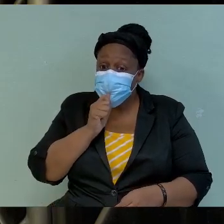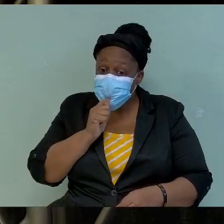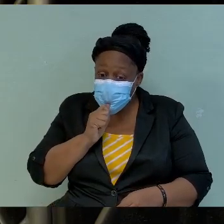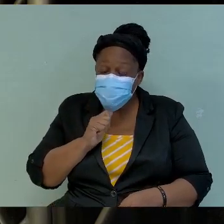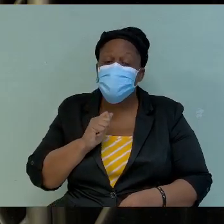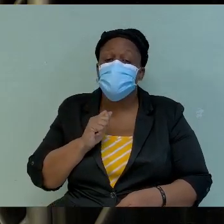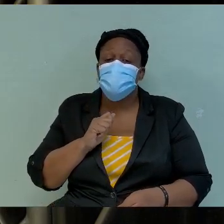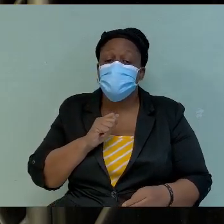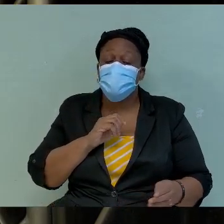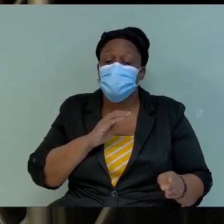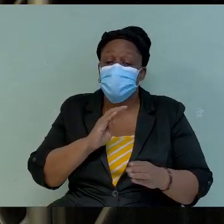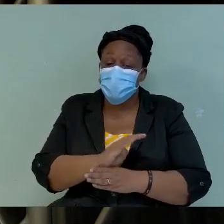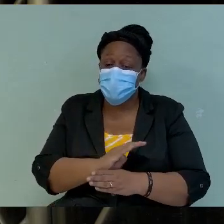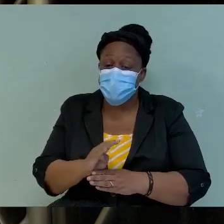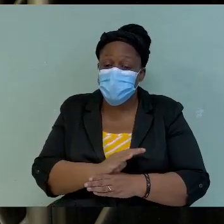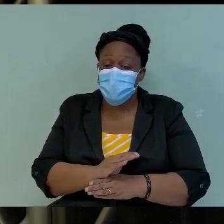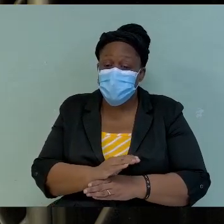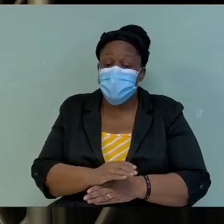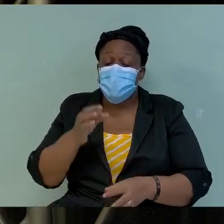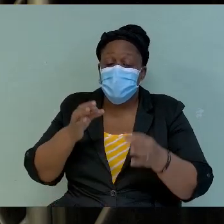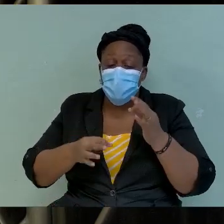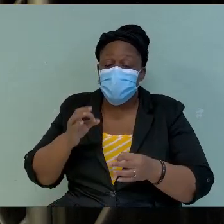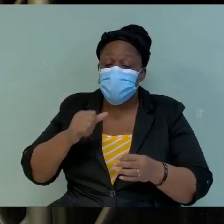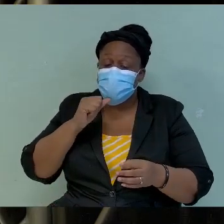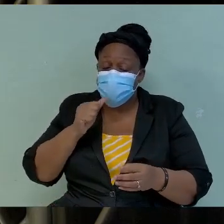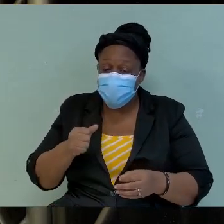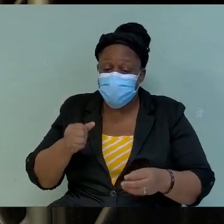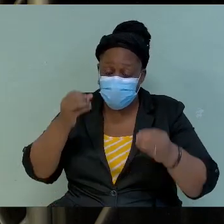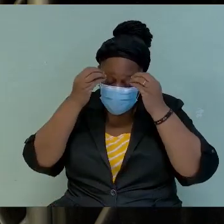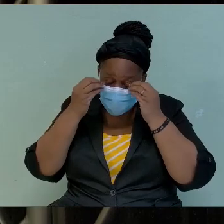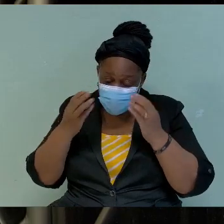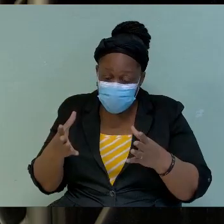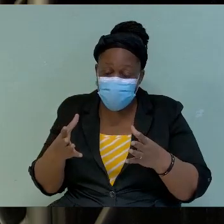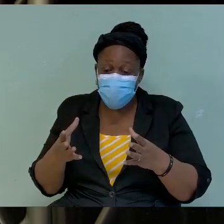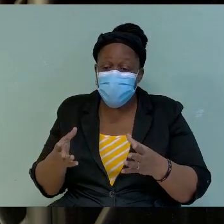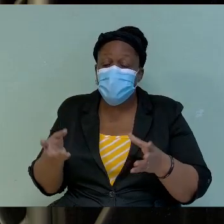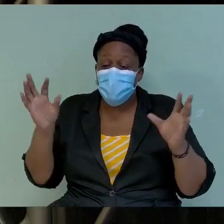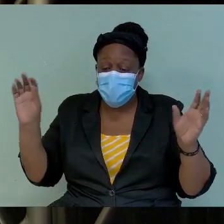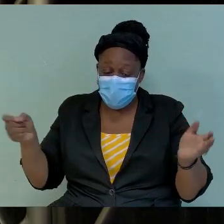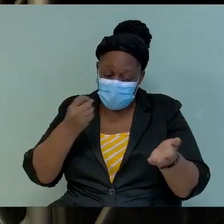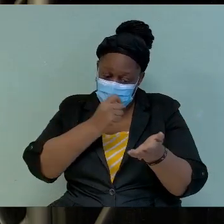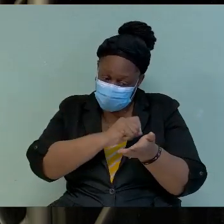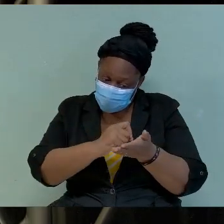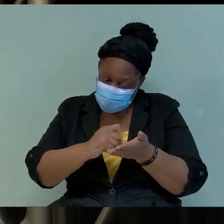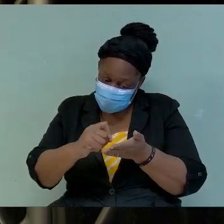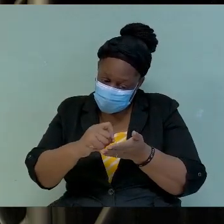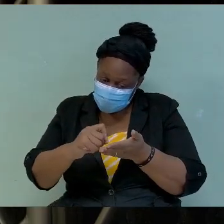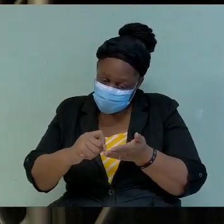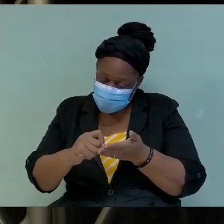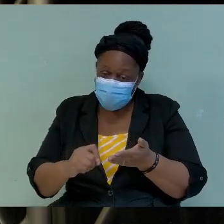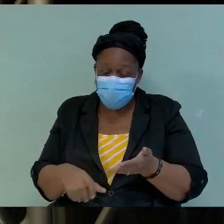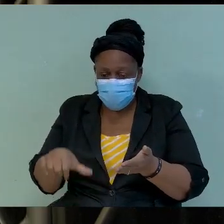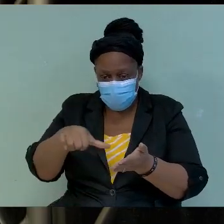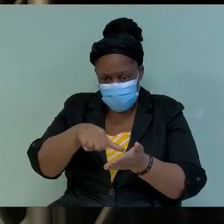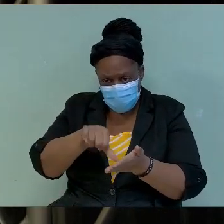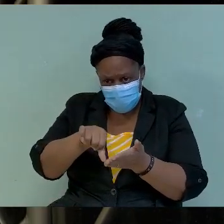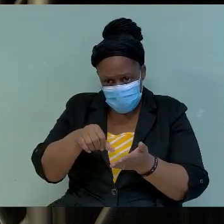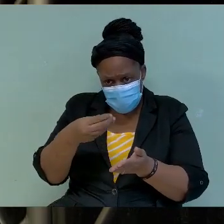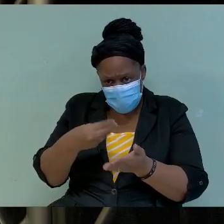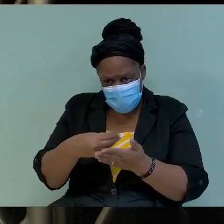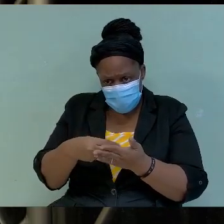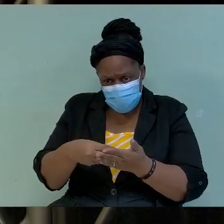of saving lives, and you see that the Attorney General and his team, which we have to praise, are working day and night to ensure that we